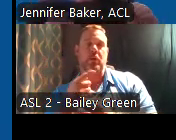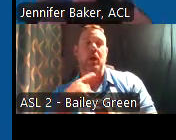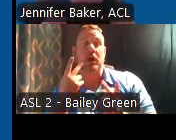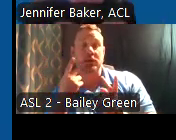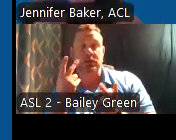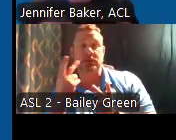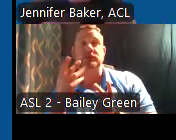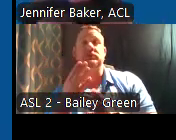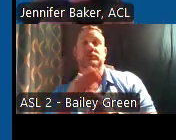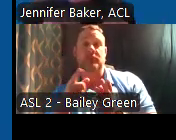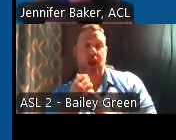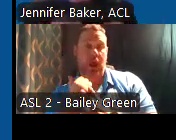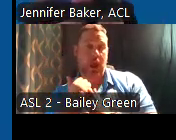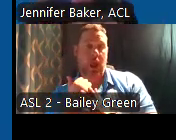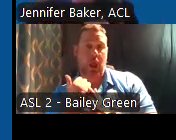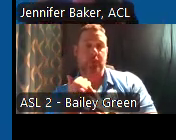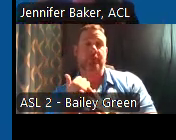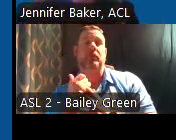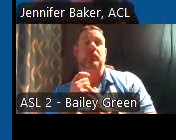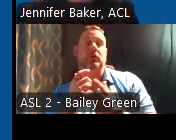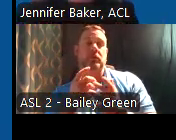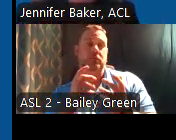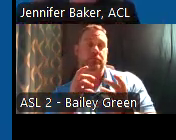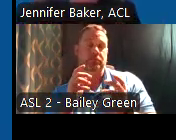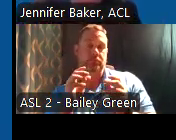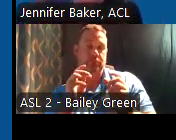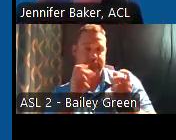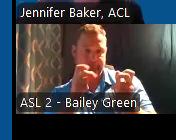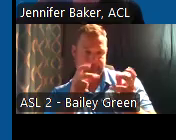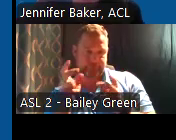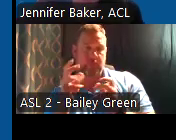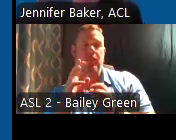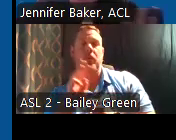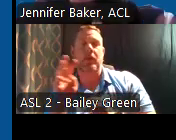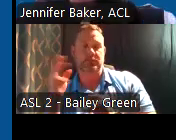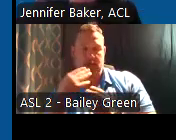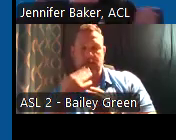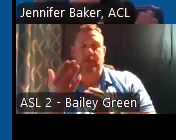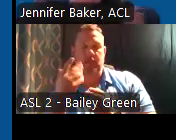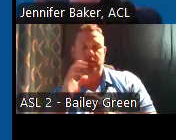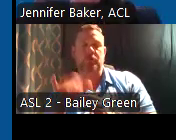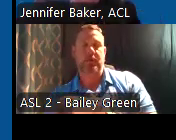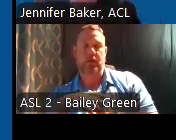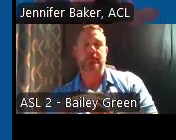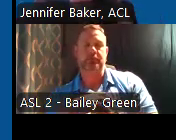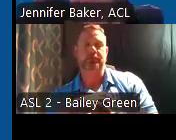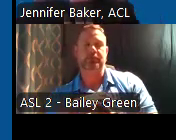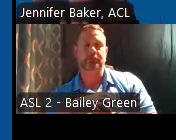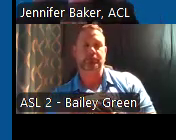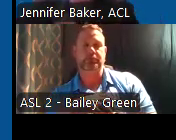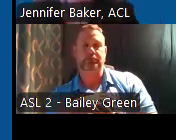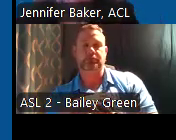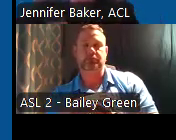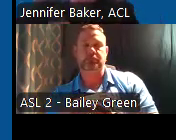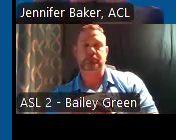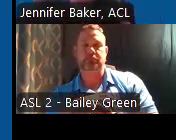somebody's very helpfully been plugging in the websites here into the chat. So thank you for doing that, to